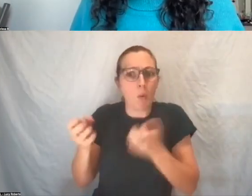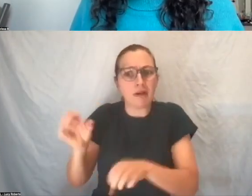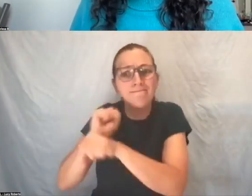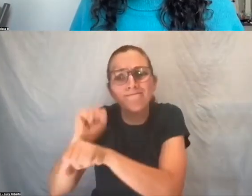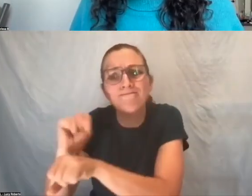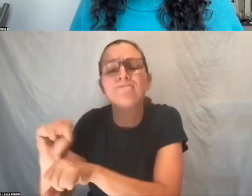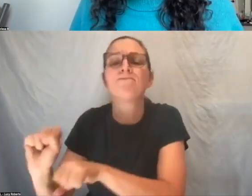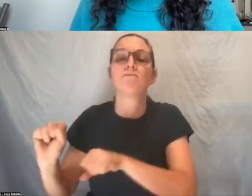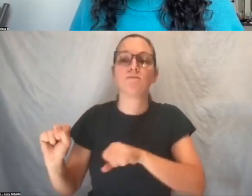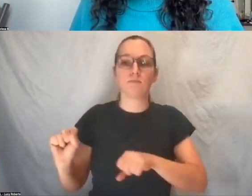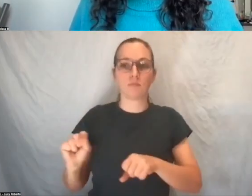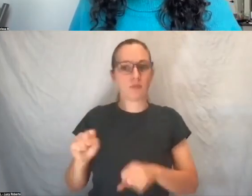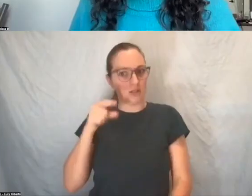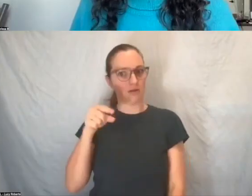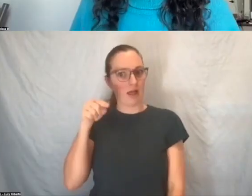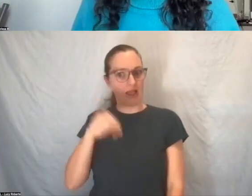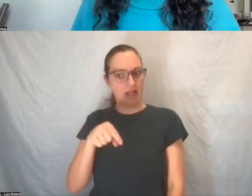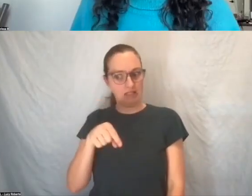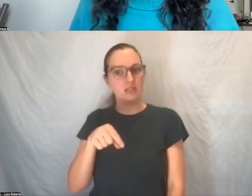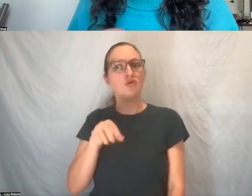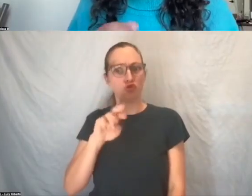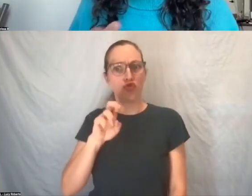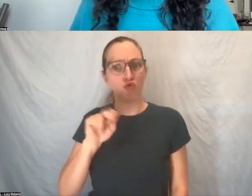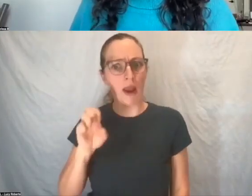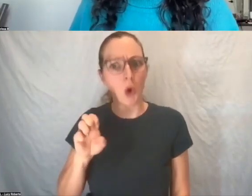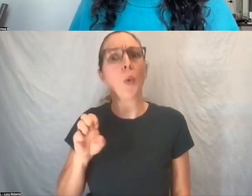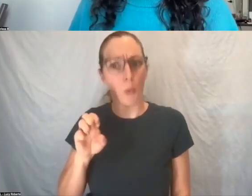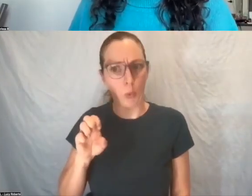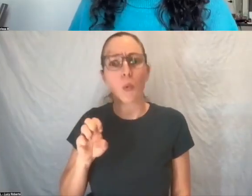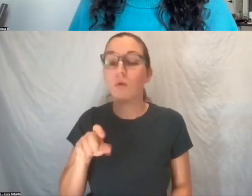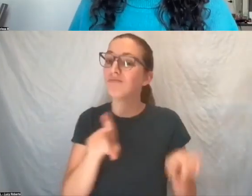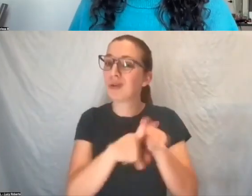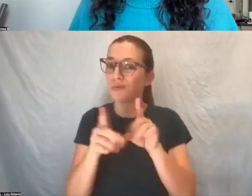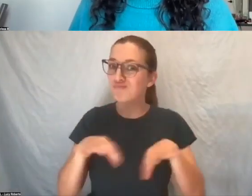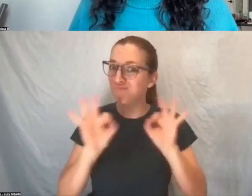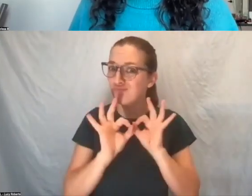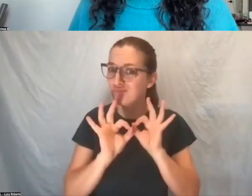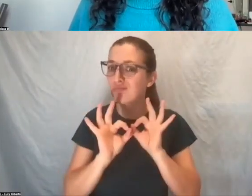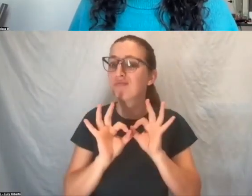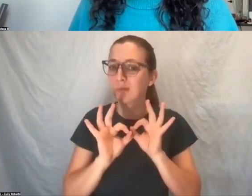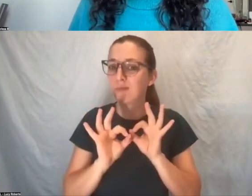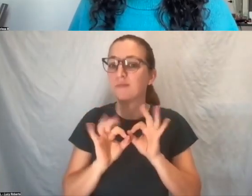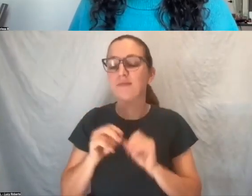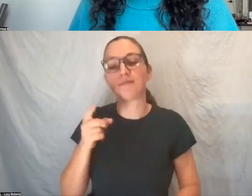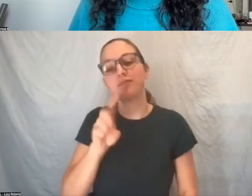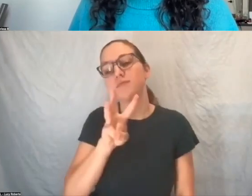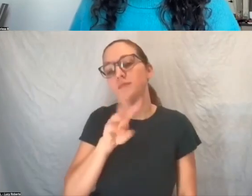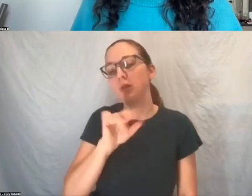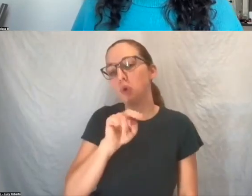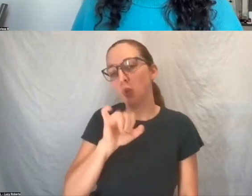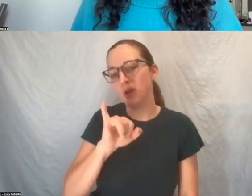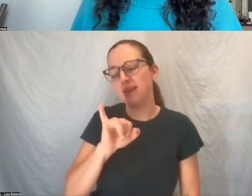been anyways a bit rare in this industry, but two, incredibly important. And Winnie Holzman really is a lovely human